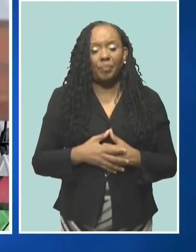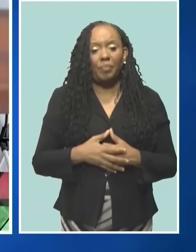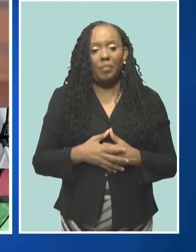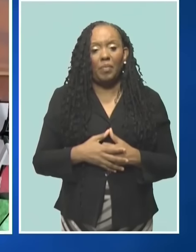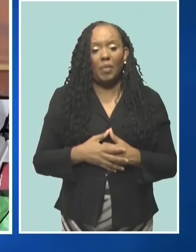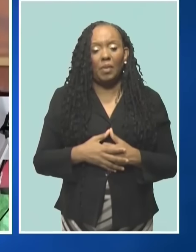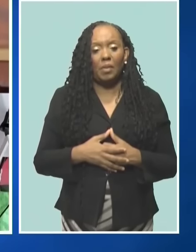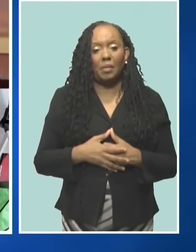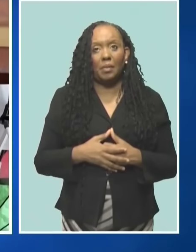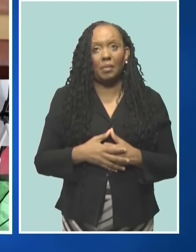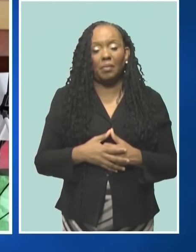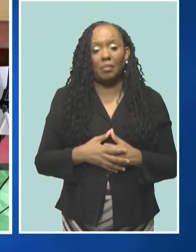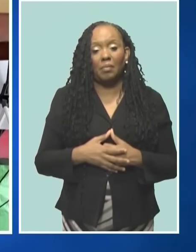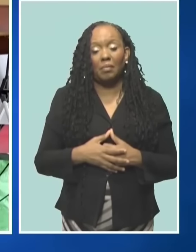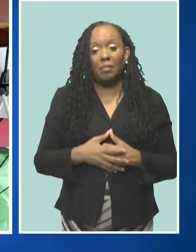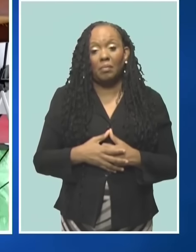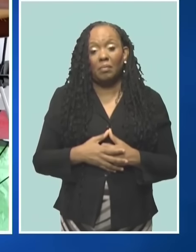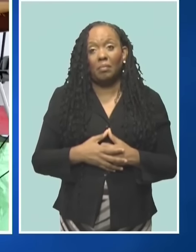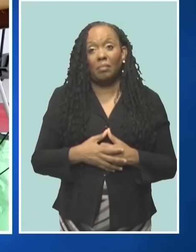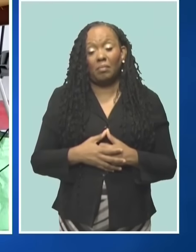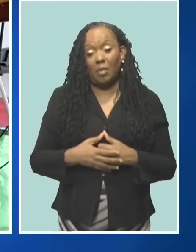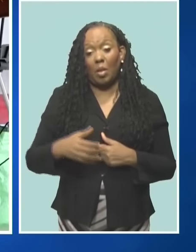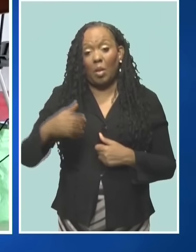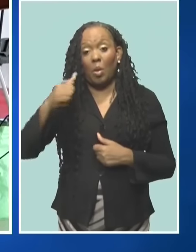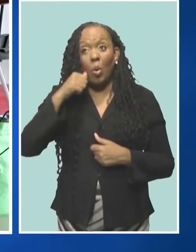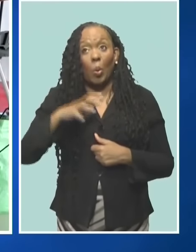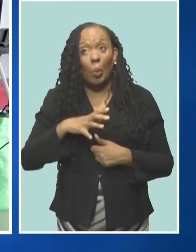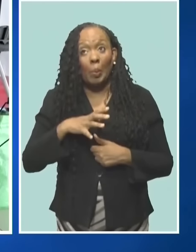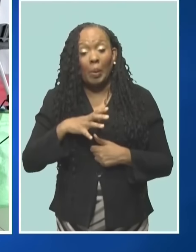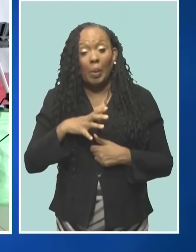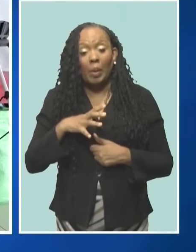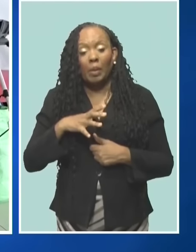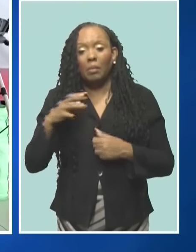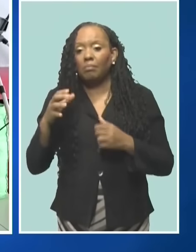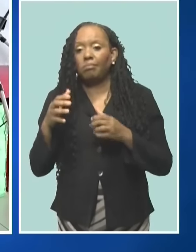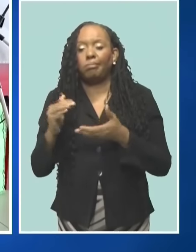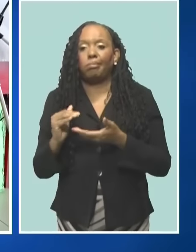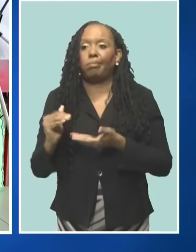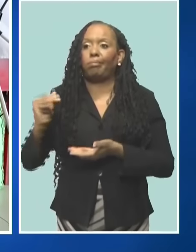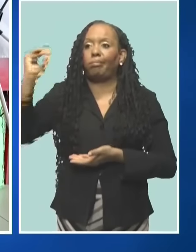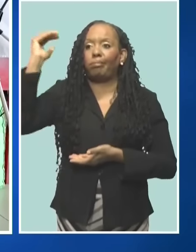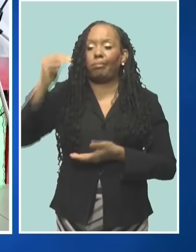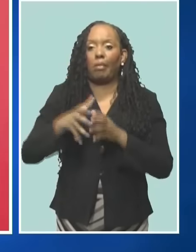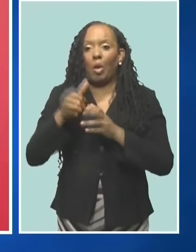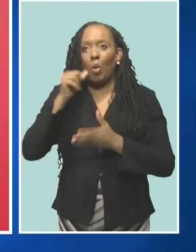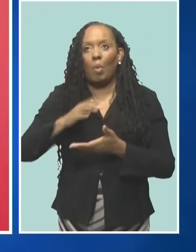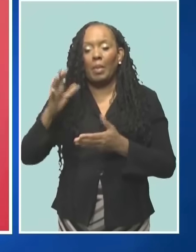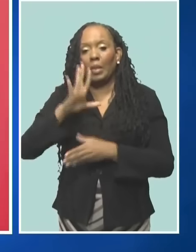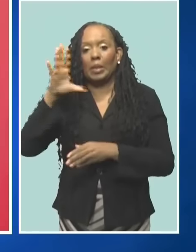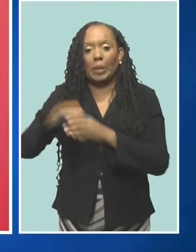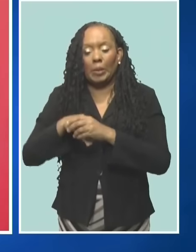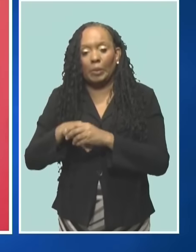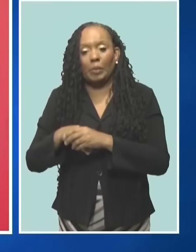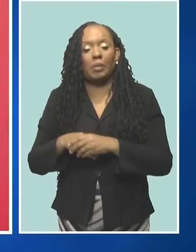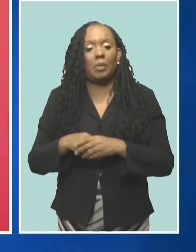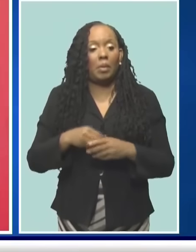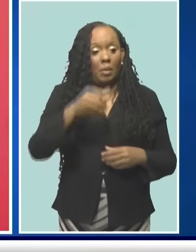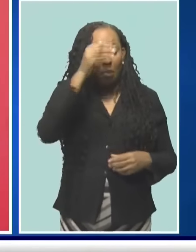disparity between the two sexes was very noticeable and troubling. And it's extremely troubling for us at